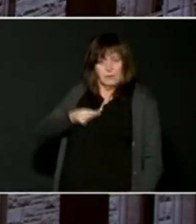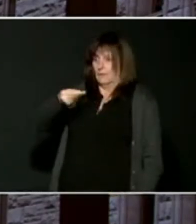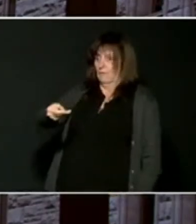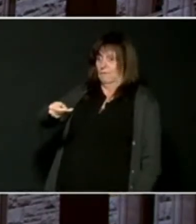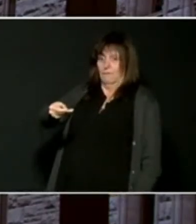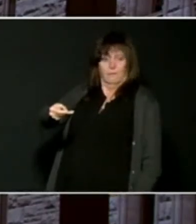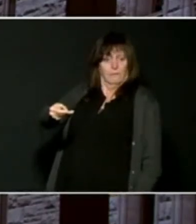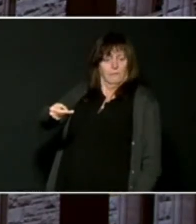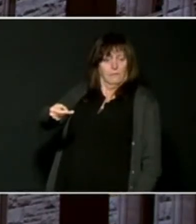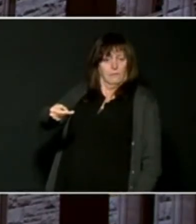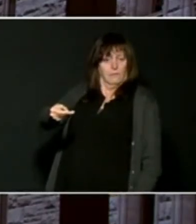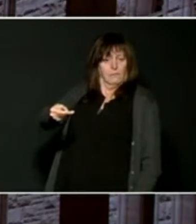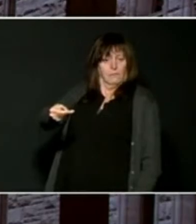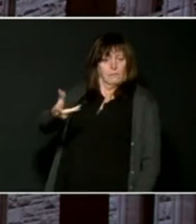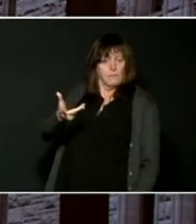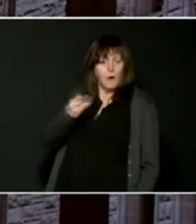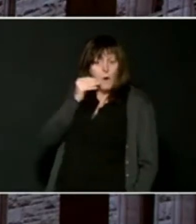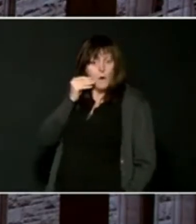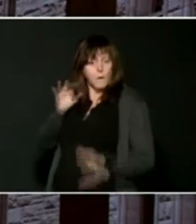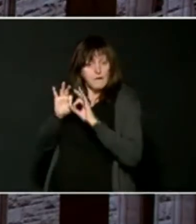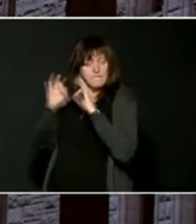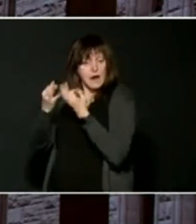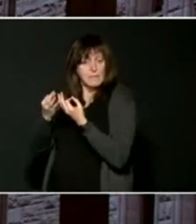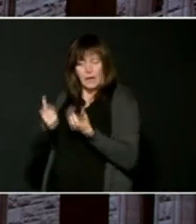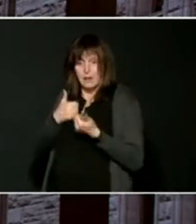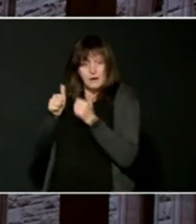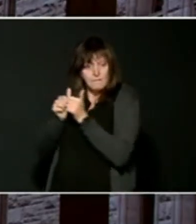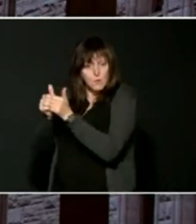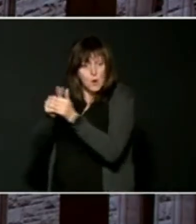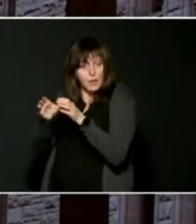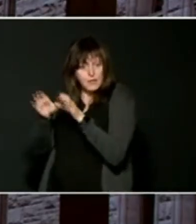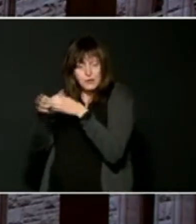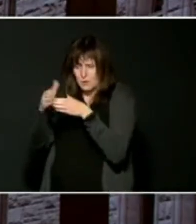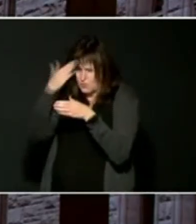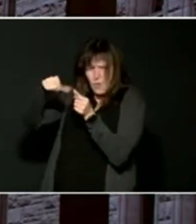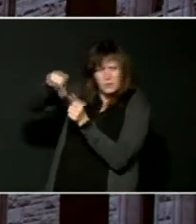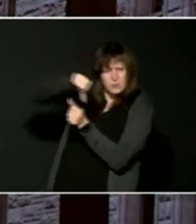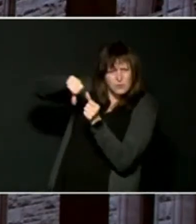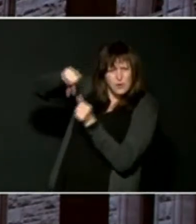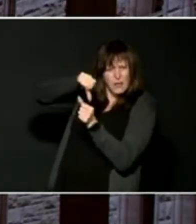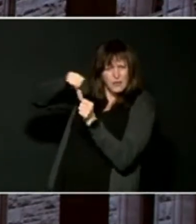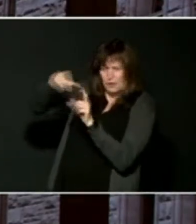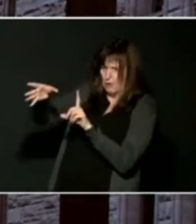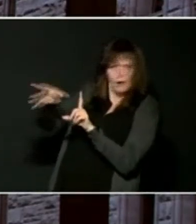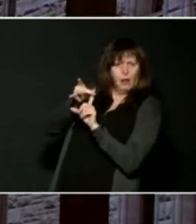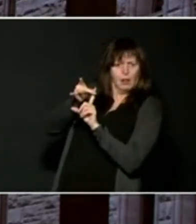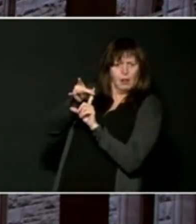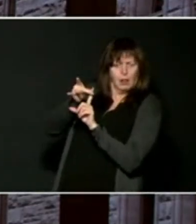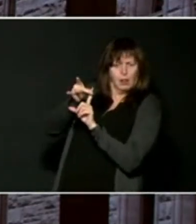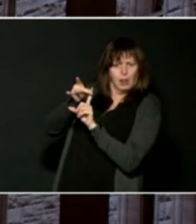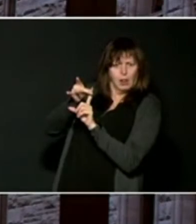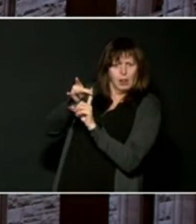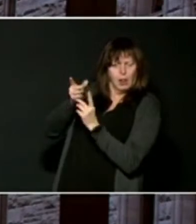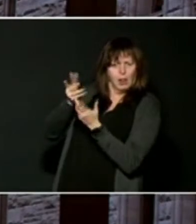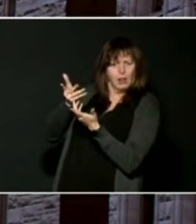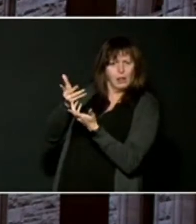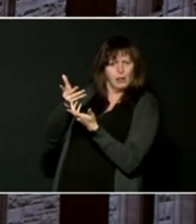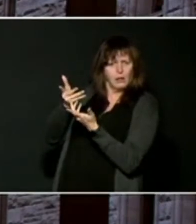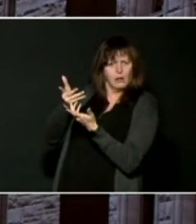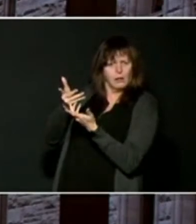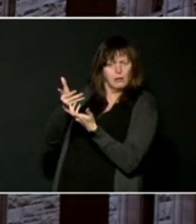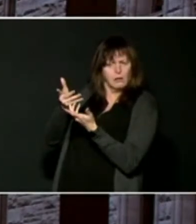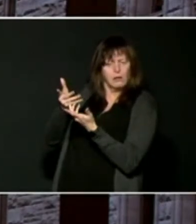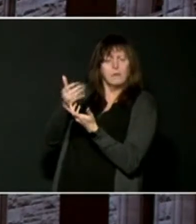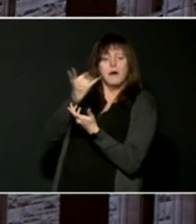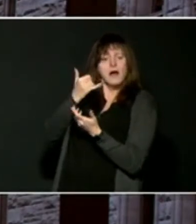you've been with for an extended period of time, and you know what each other's exposure and behavior has been. So no